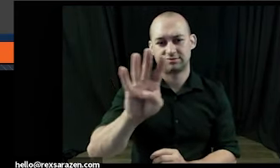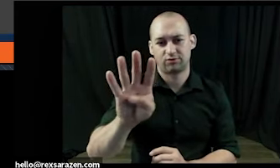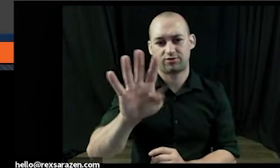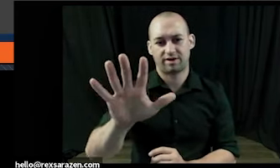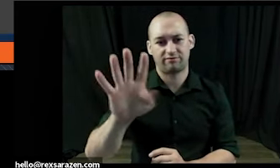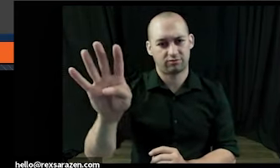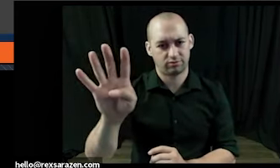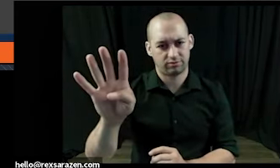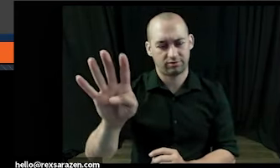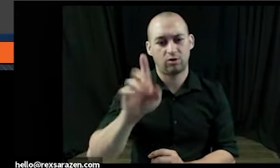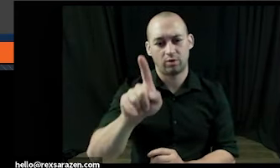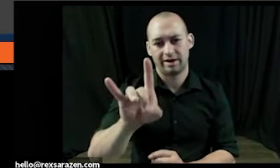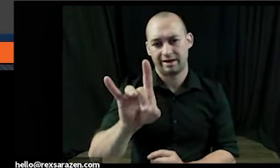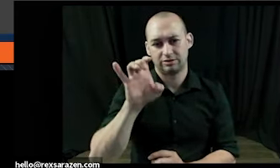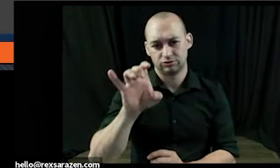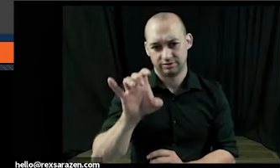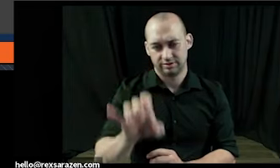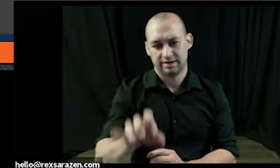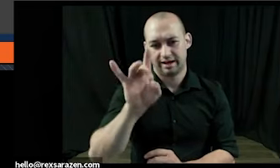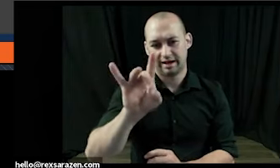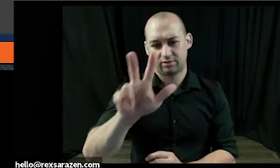1-800-834-6454. Again,